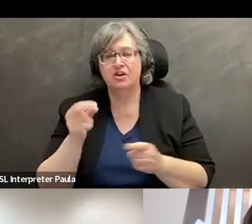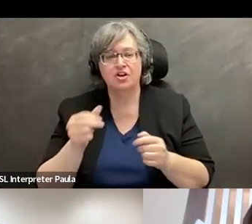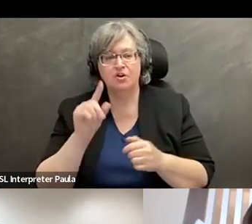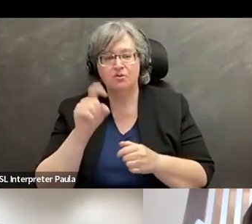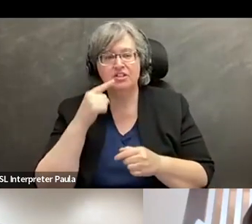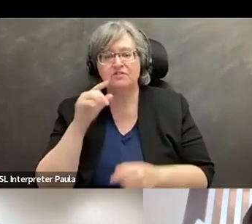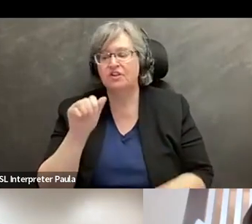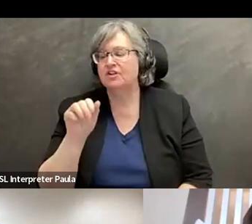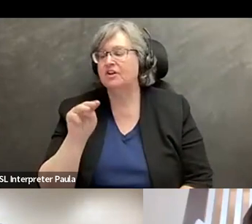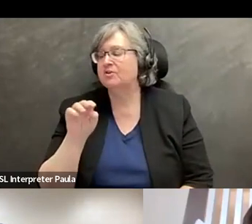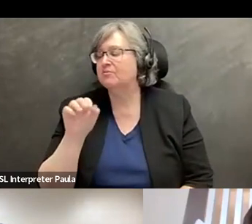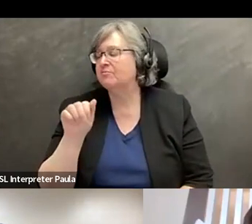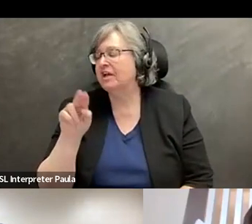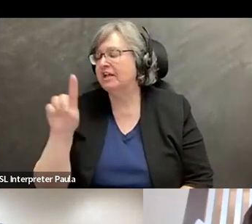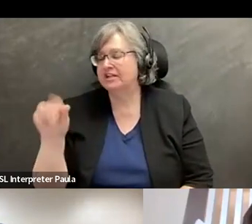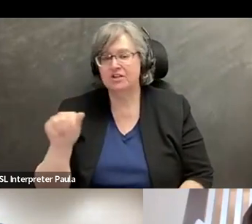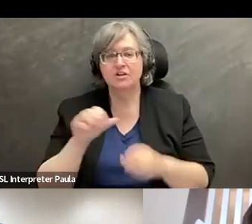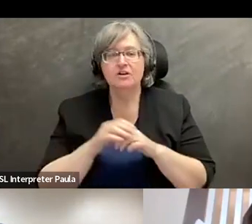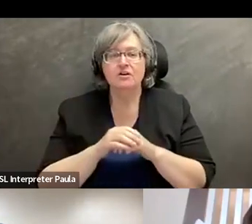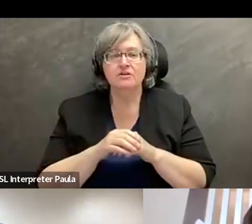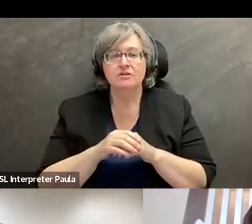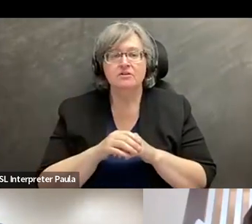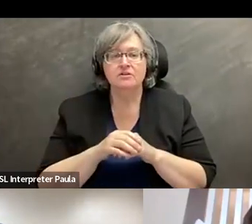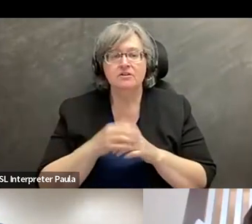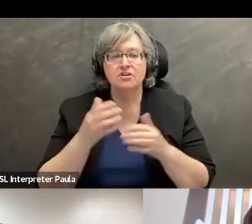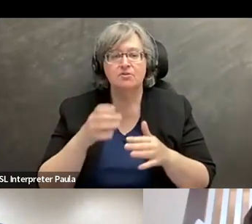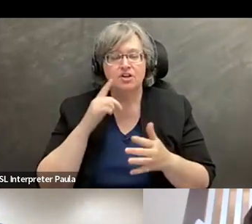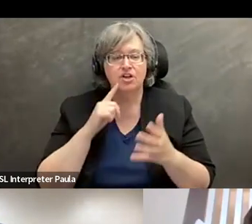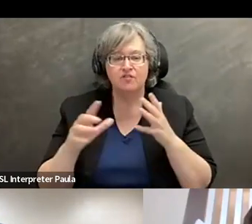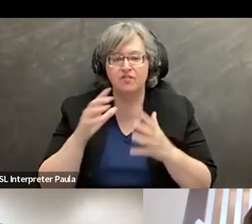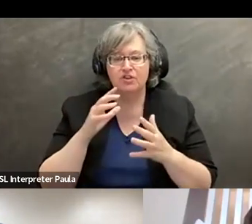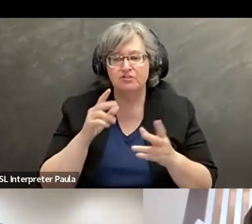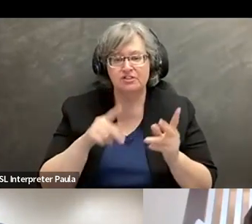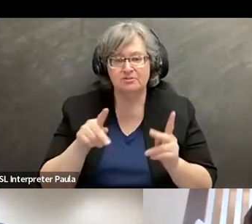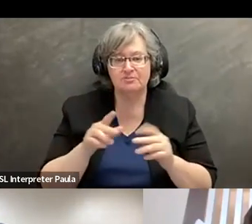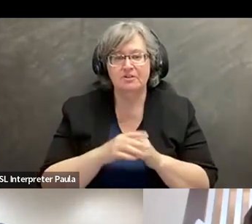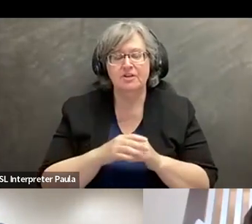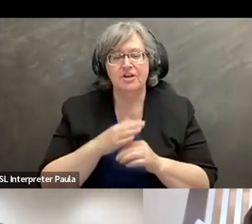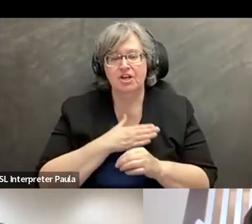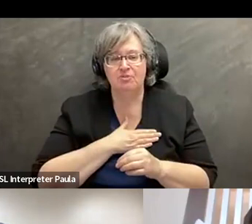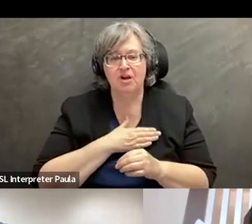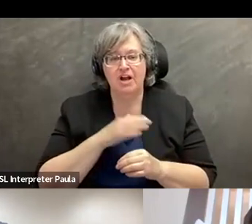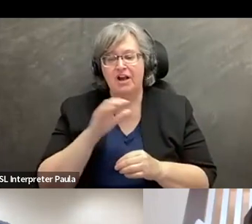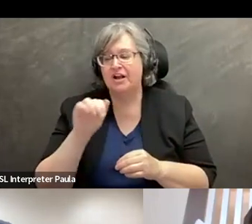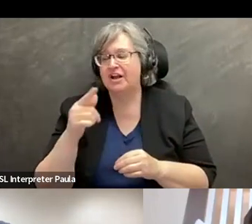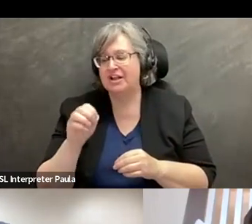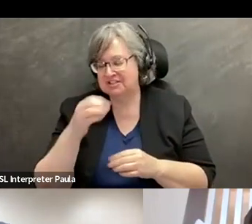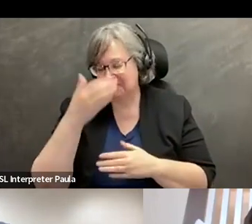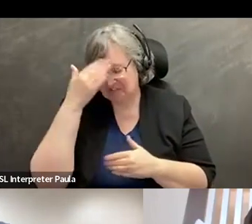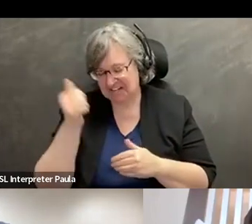Amanda, just so we can stay on it and not confusing the audience or in my age, forgetting the question